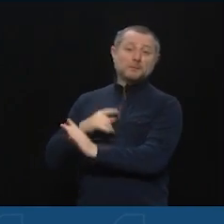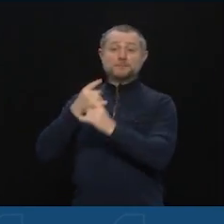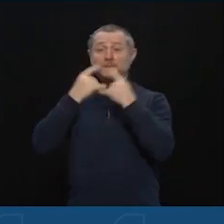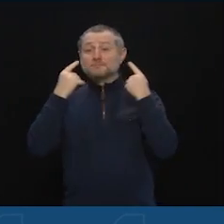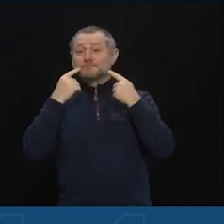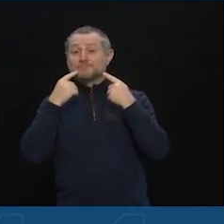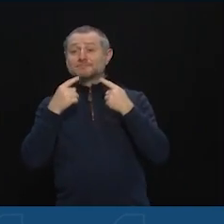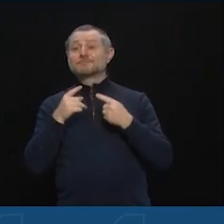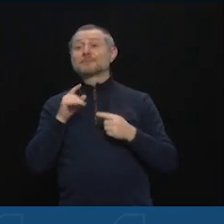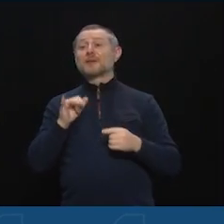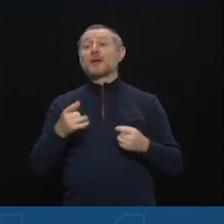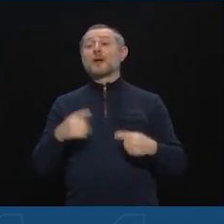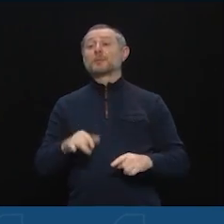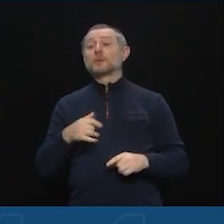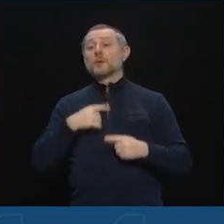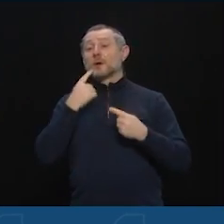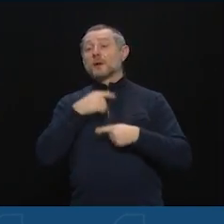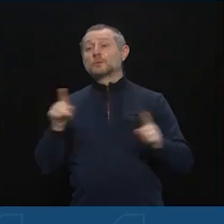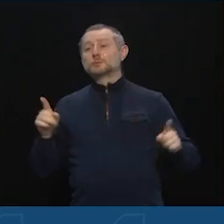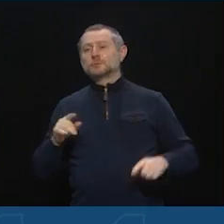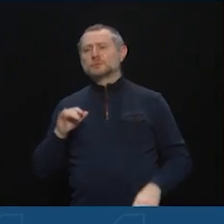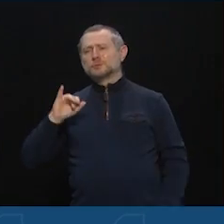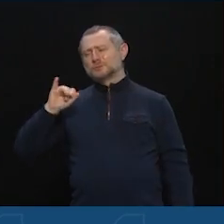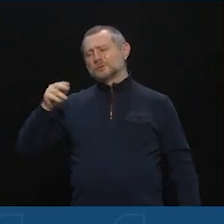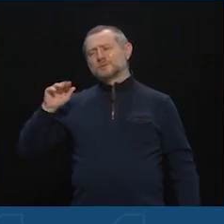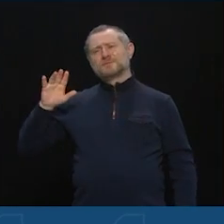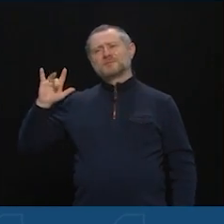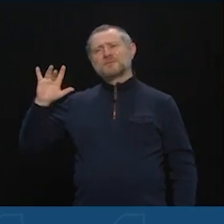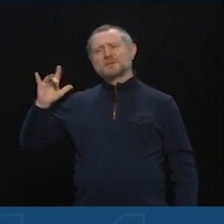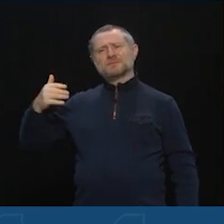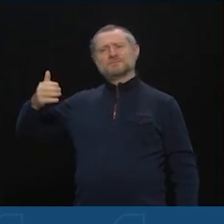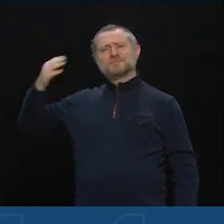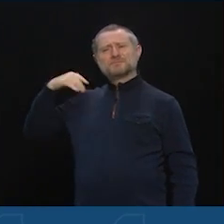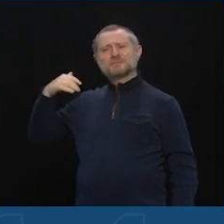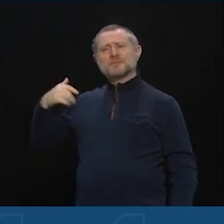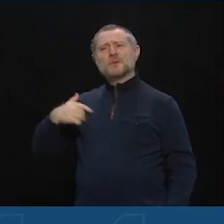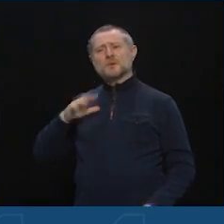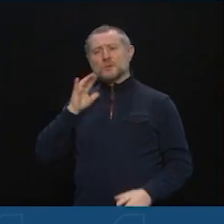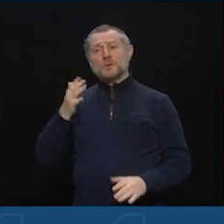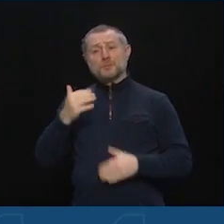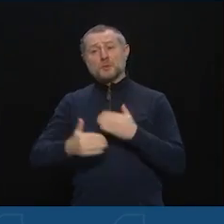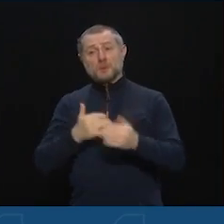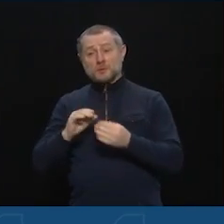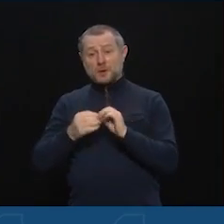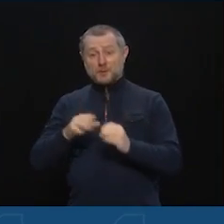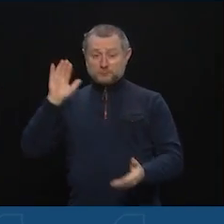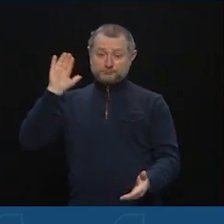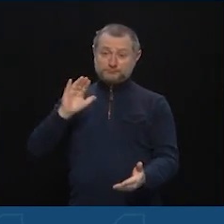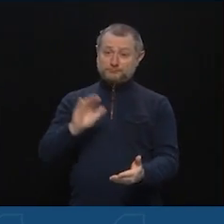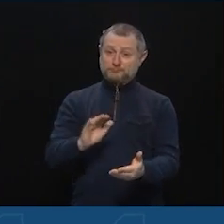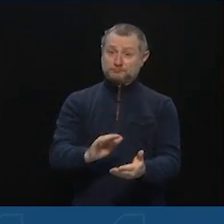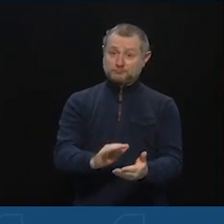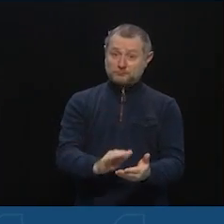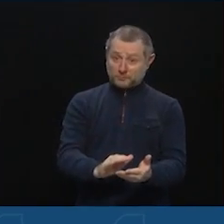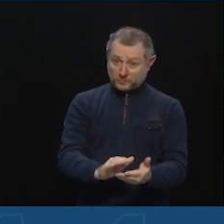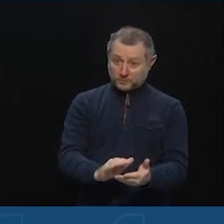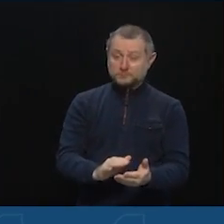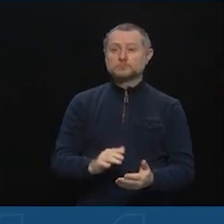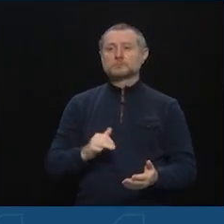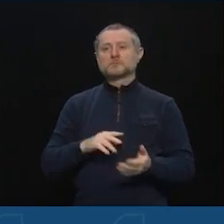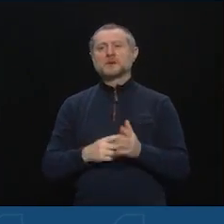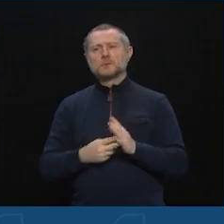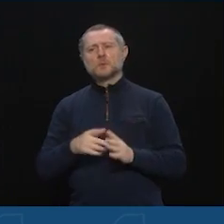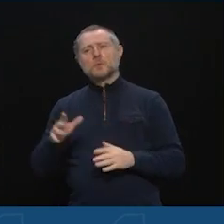I announced that January 25th, that there would be a process if the numbers continued on the trajectory that we're starting to see, that we